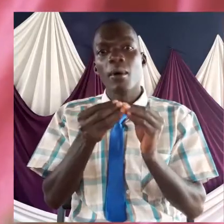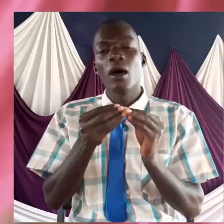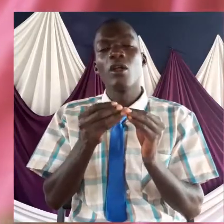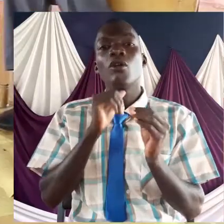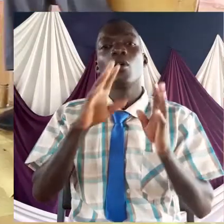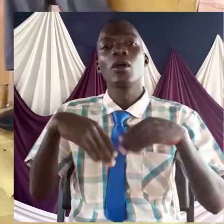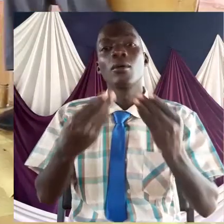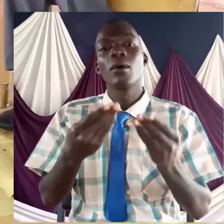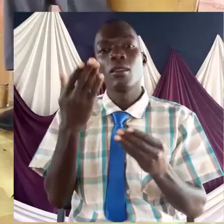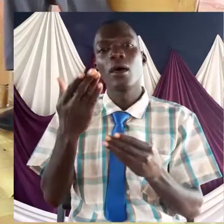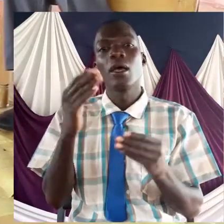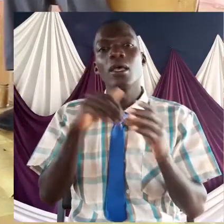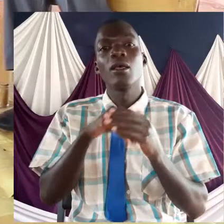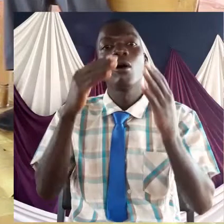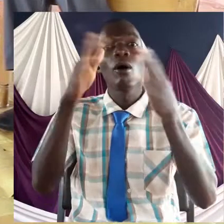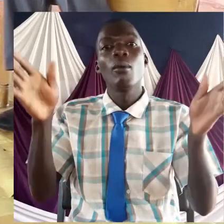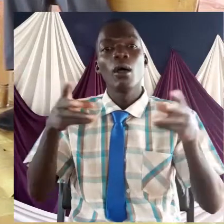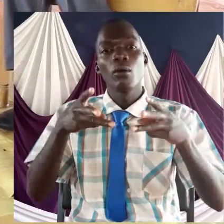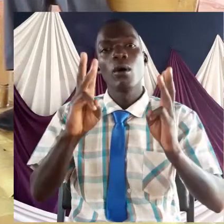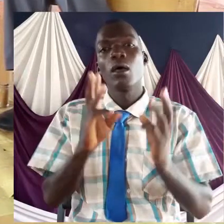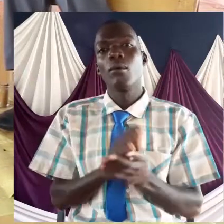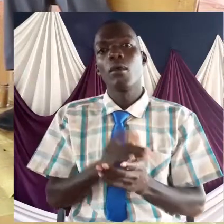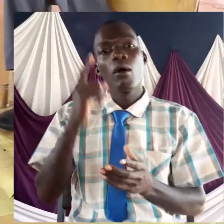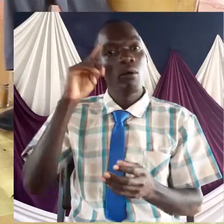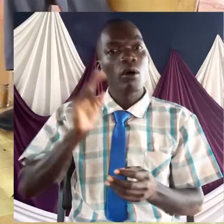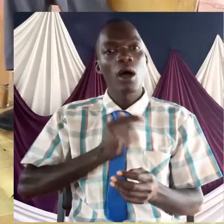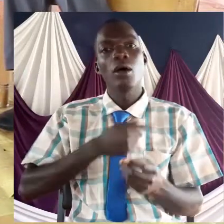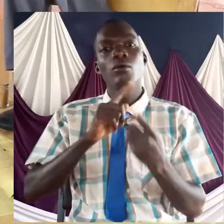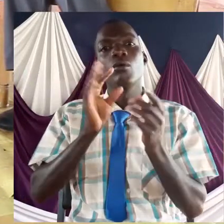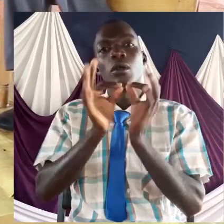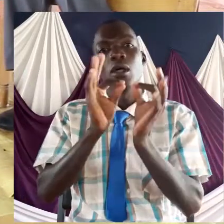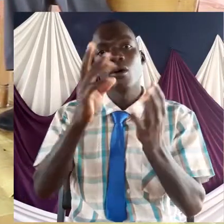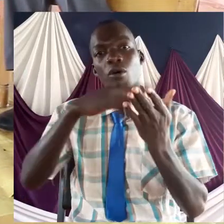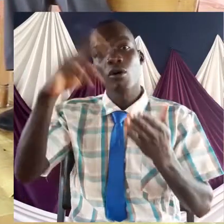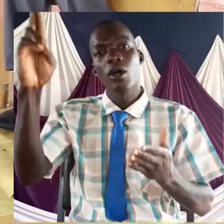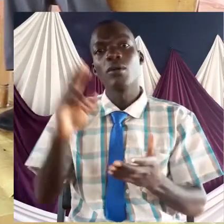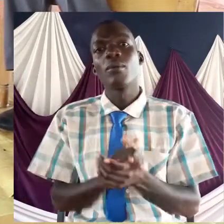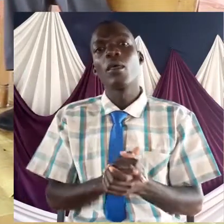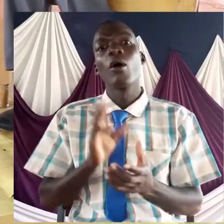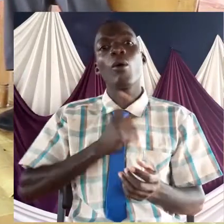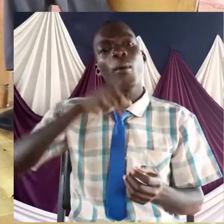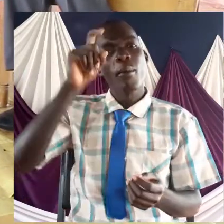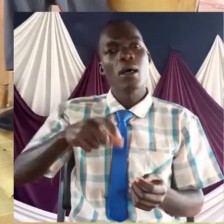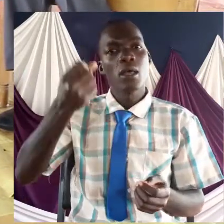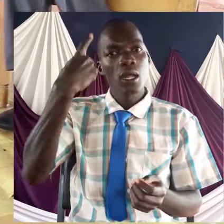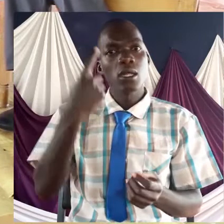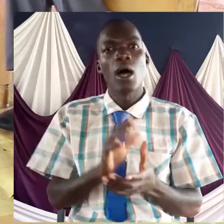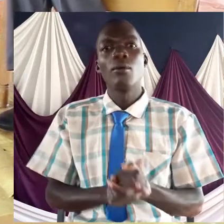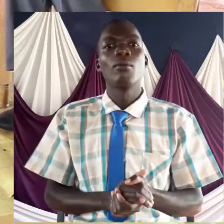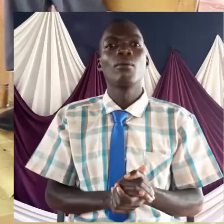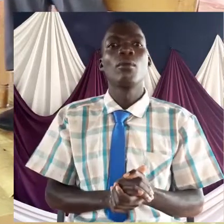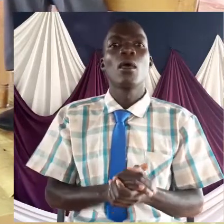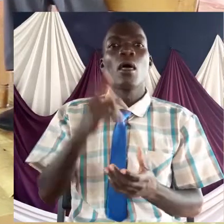given there in an open way. So for us to interpret it correctly, we must understand